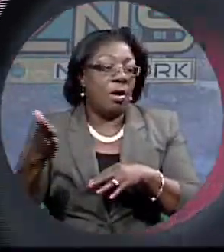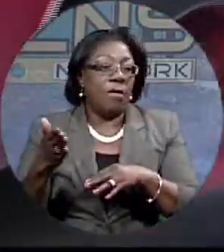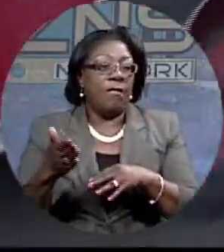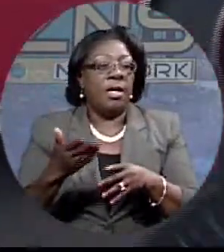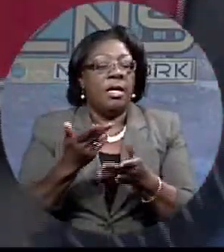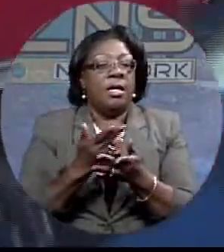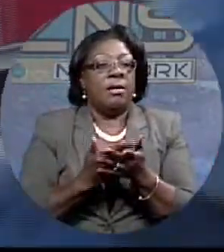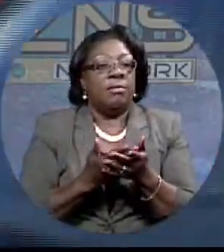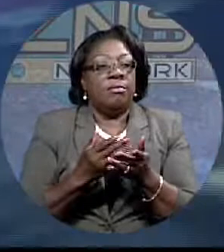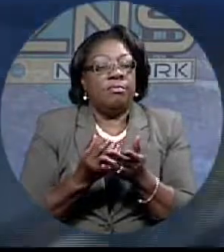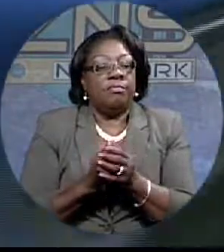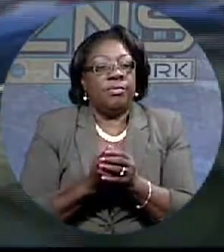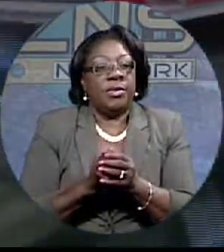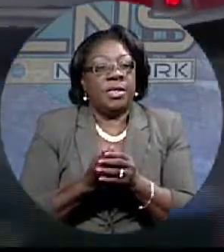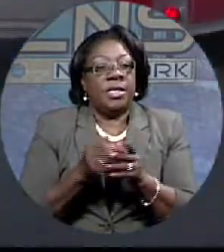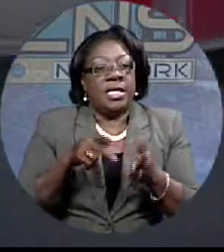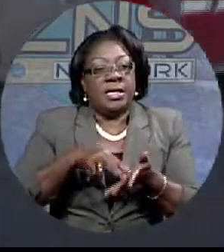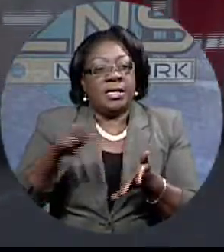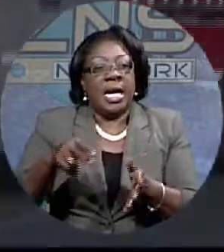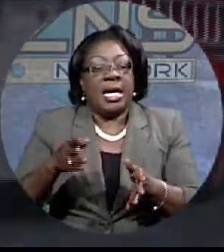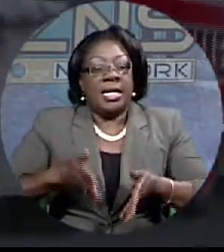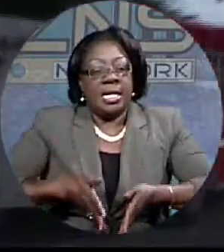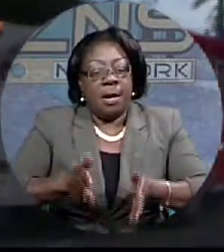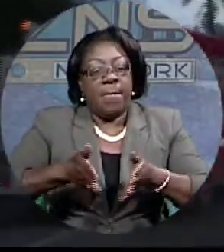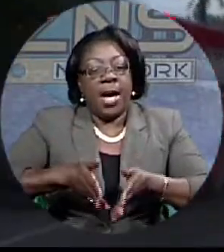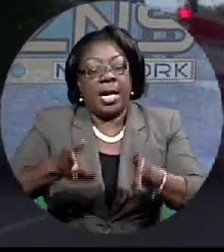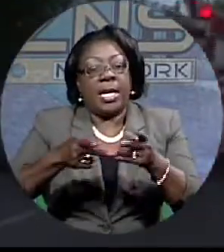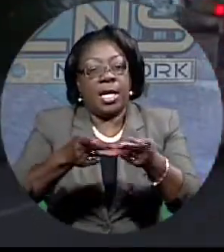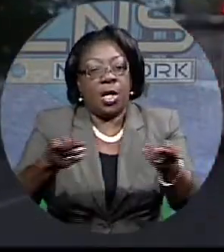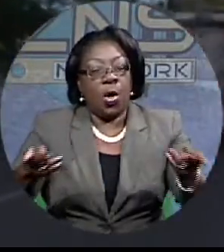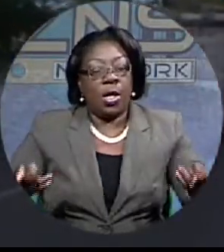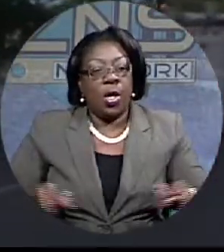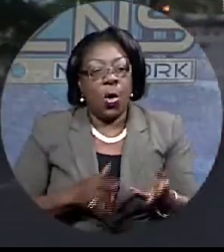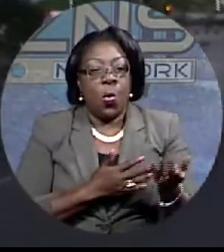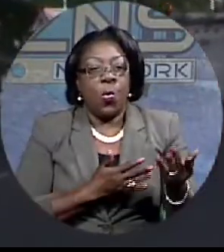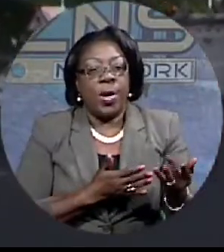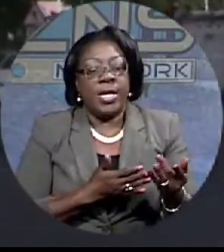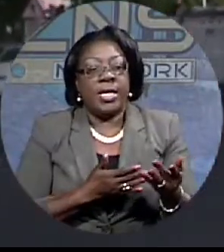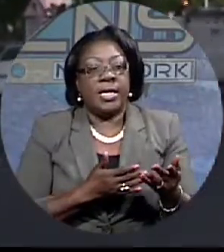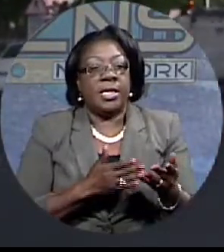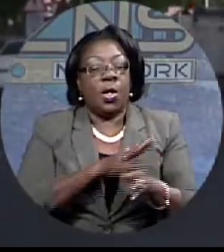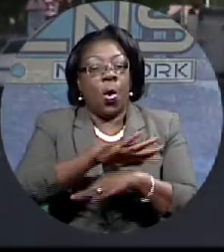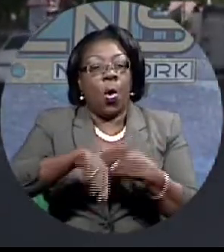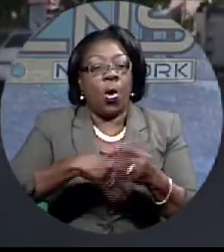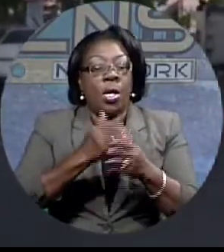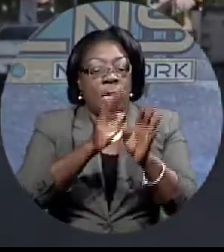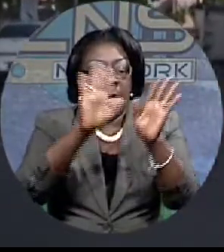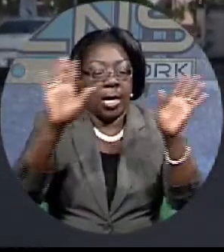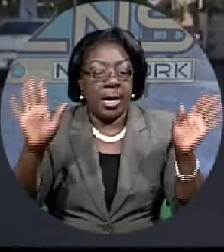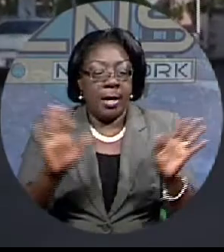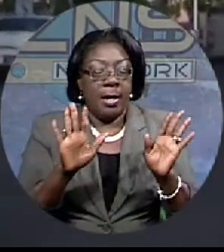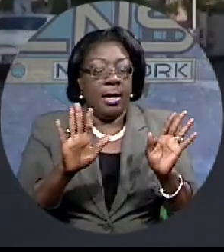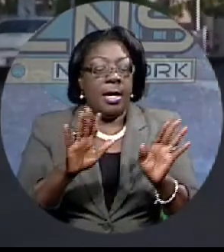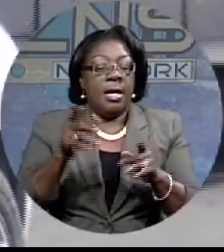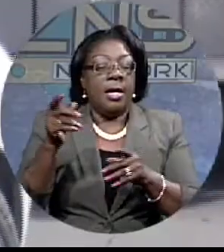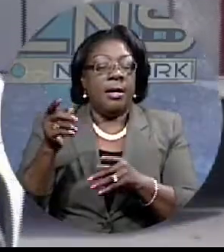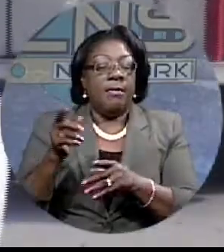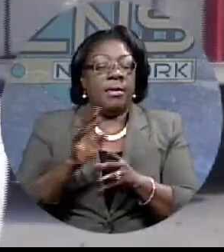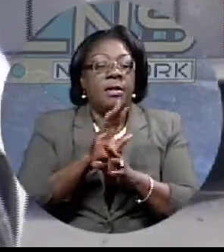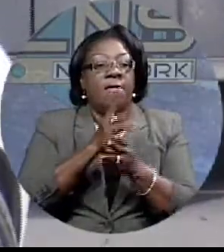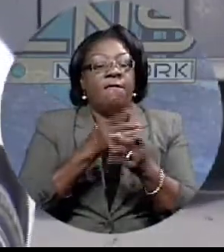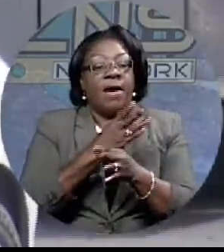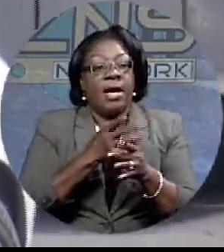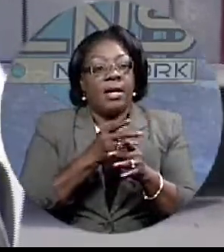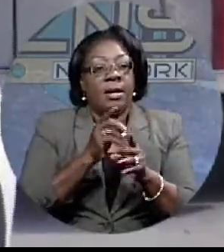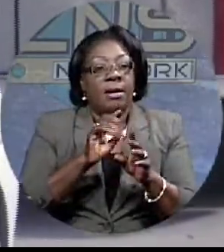on East Street assembled in the parking lot awaiting the all clear. The fire department was called in. It's not clear what